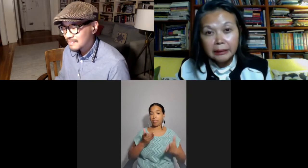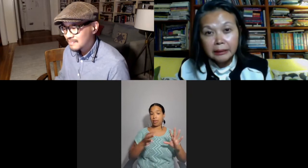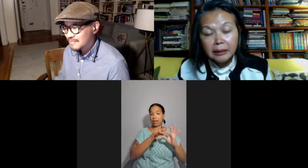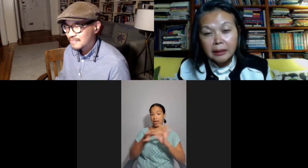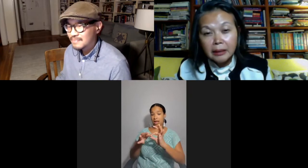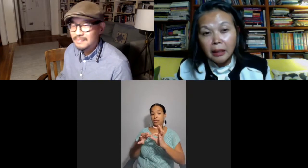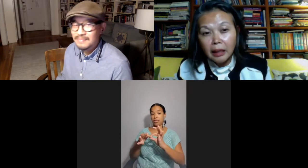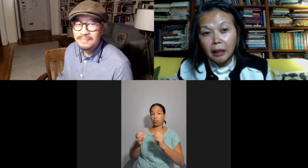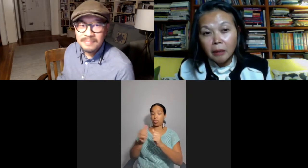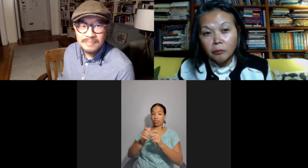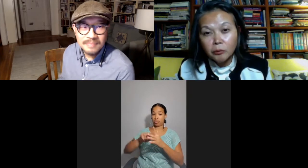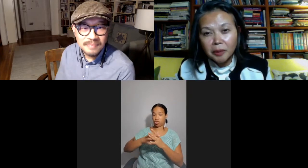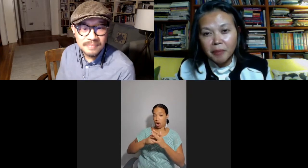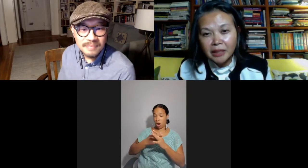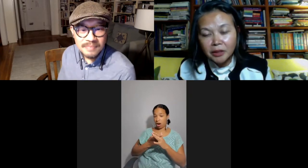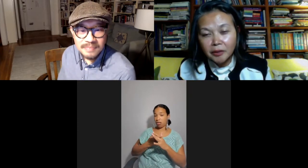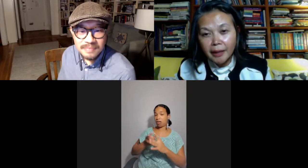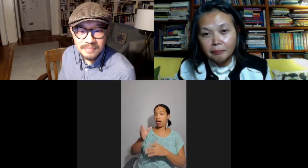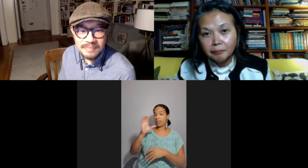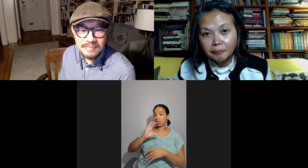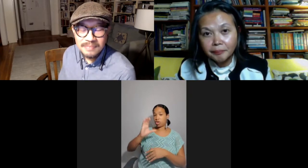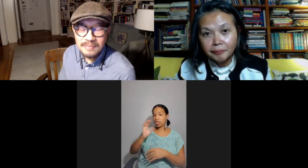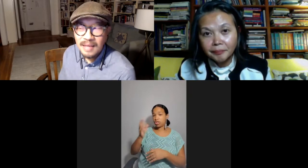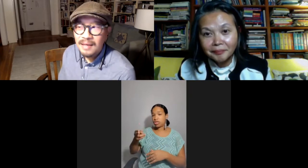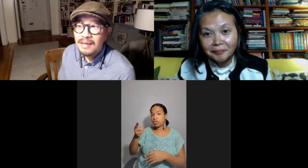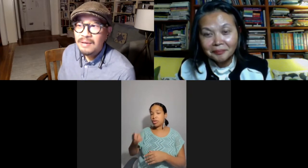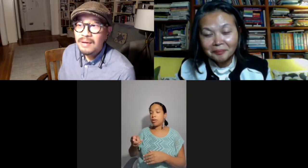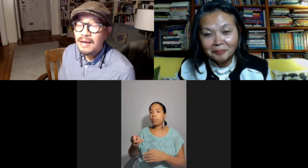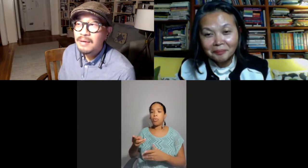but what makes you write?